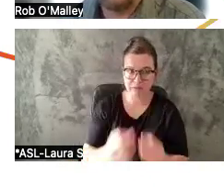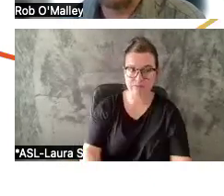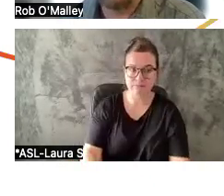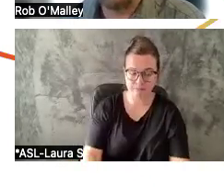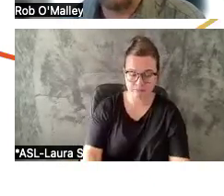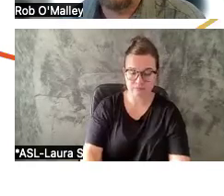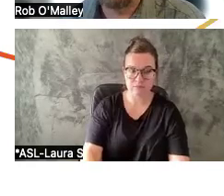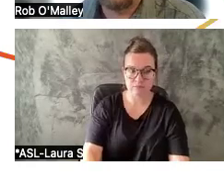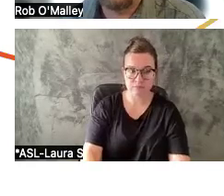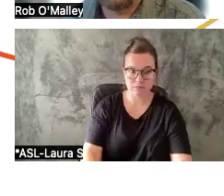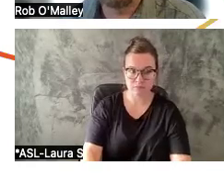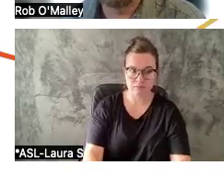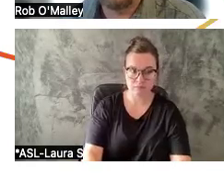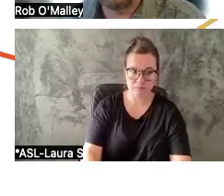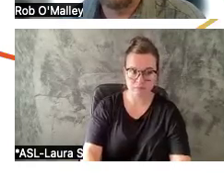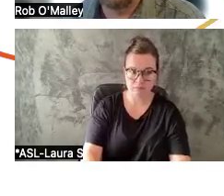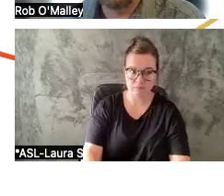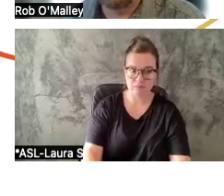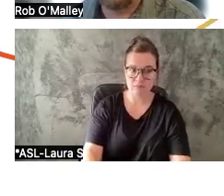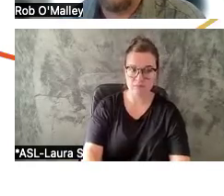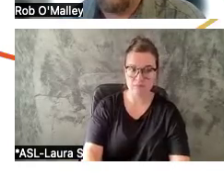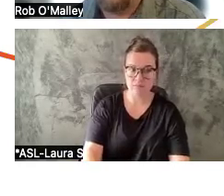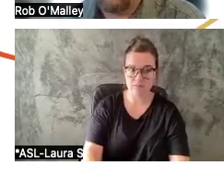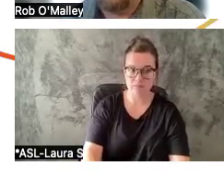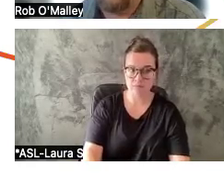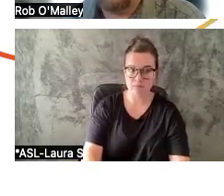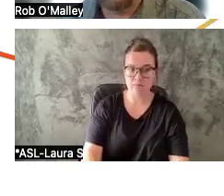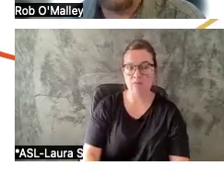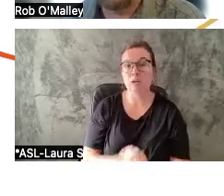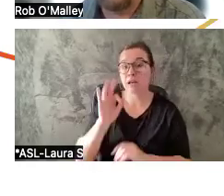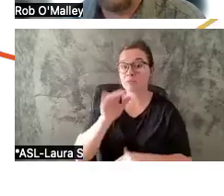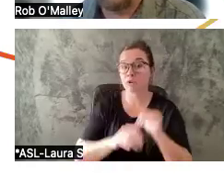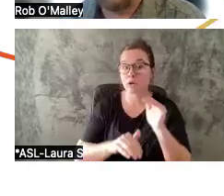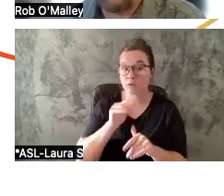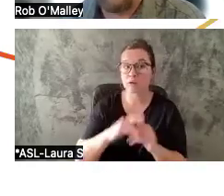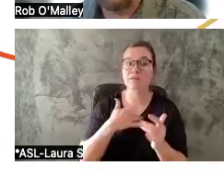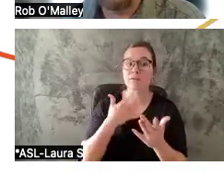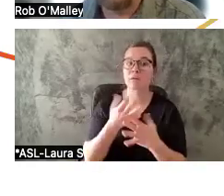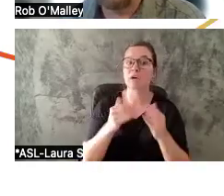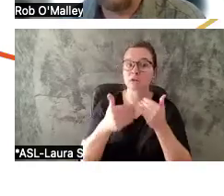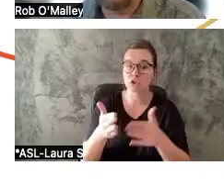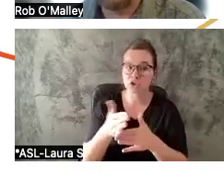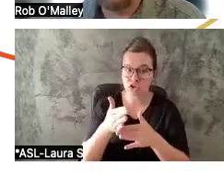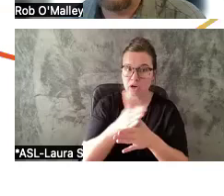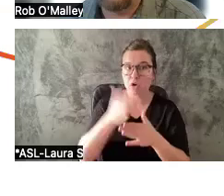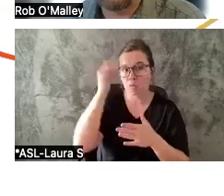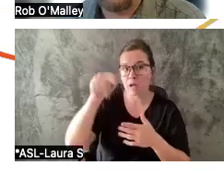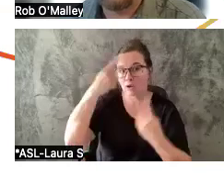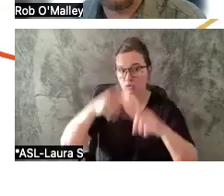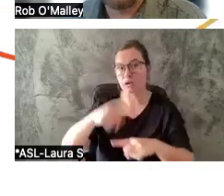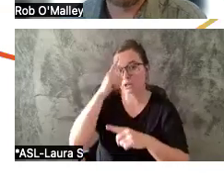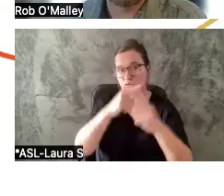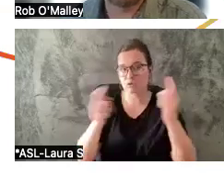Okay, and again, as before, if you're comfortable doing so, feel free to share why you would agree or disagree with